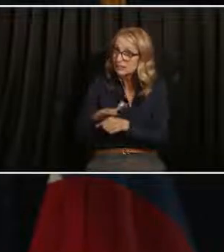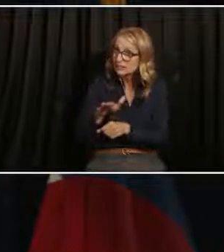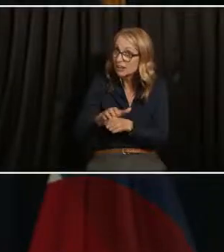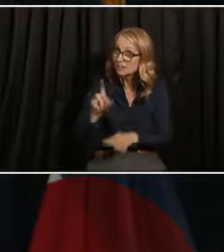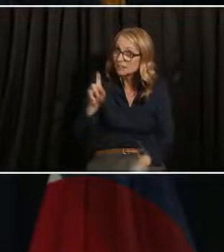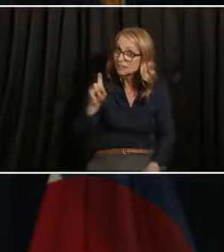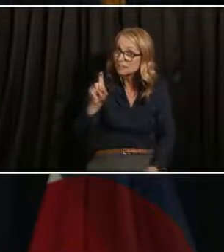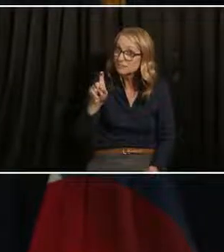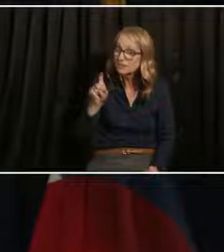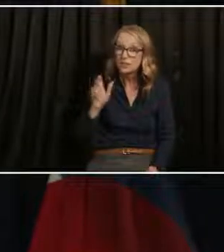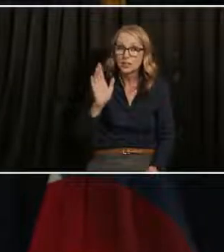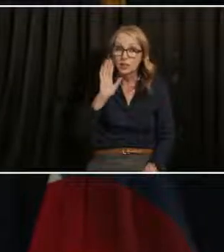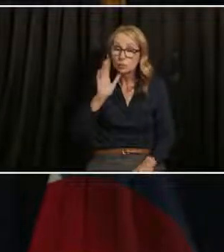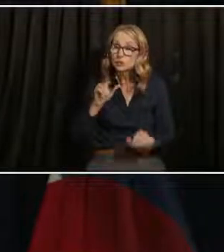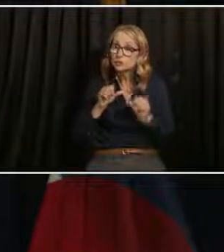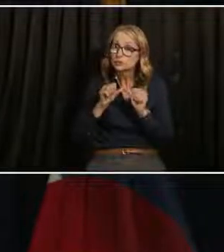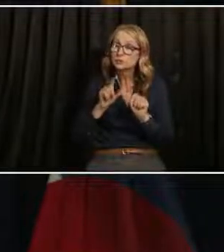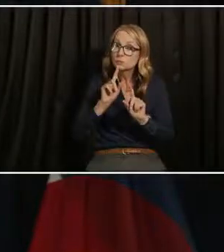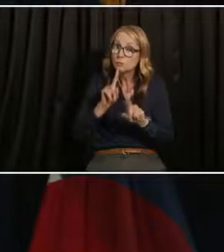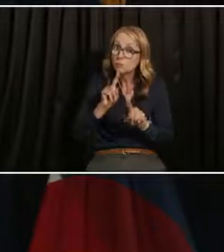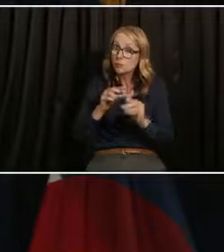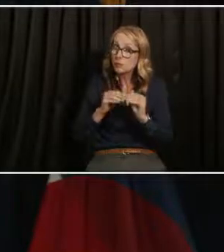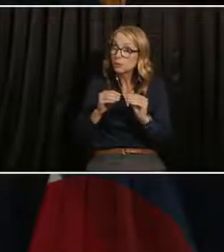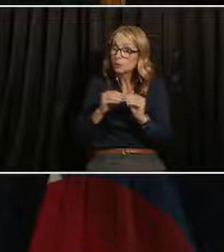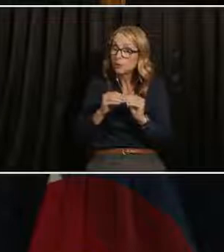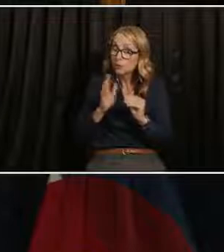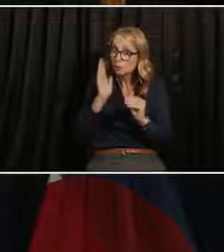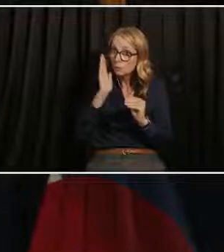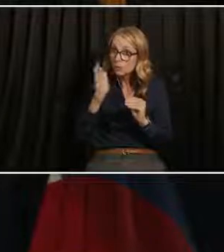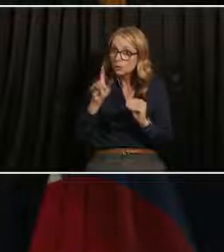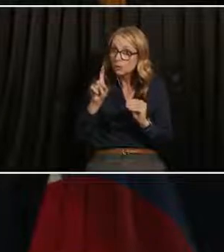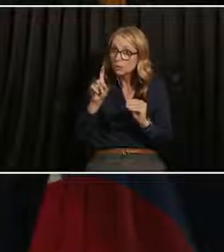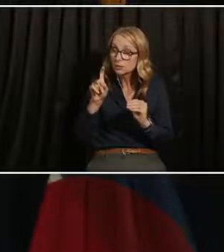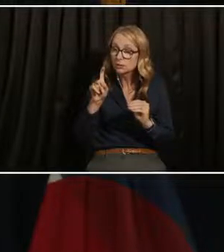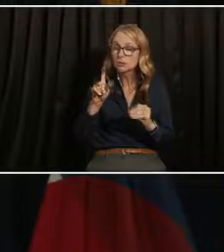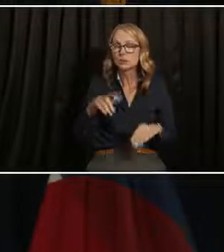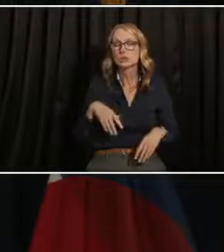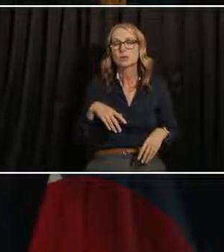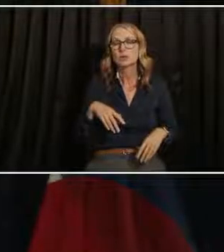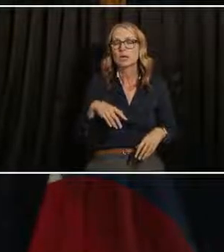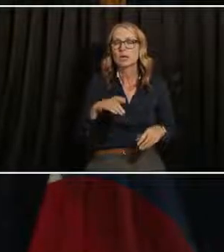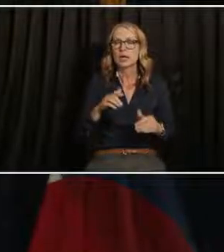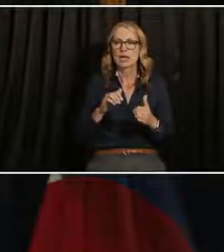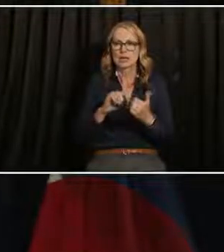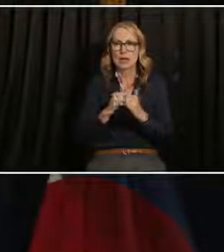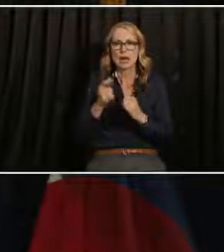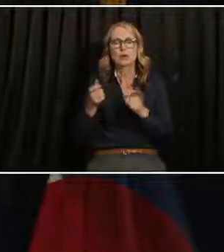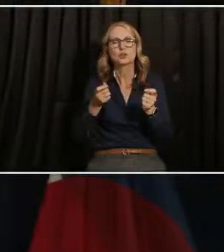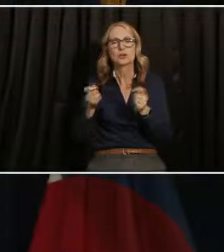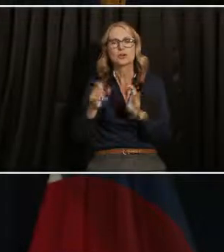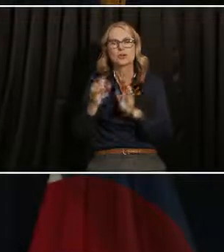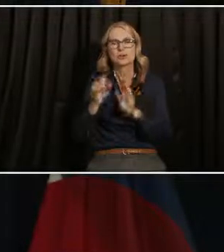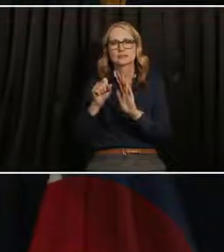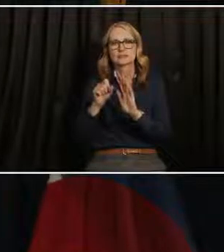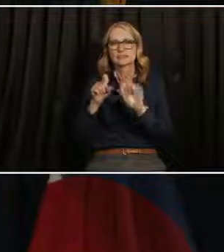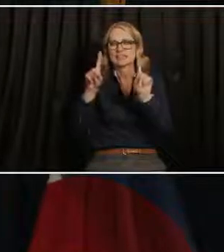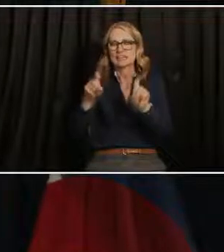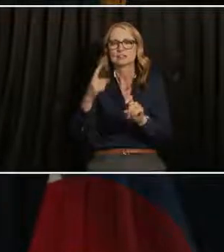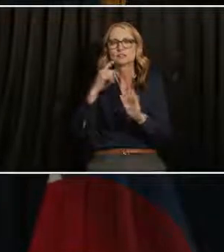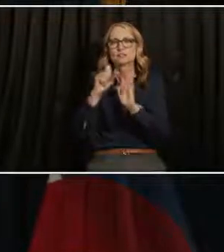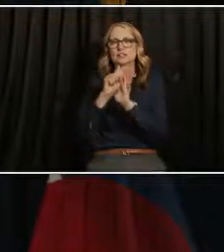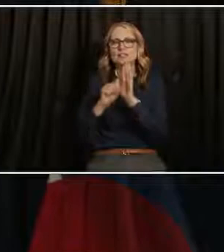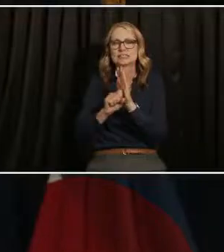to order sort of on a rolling basis? And how is the state handling testing for state workers who opted not to get